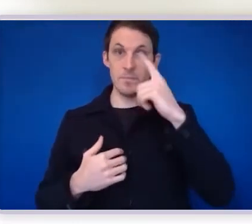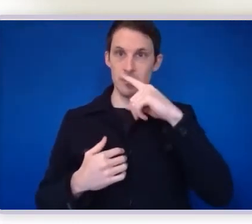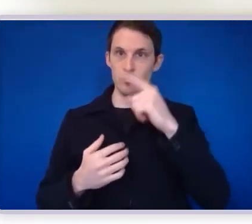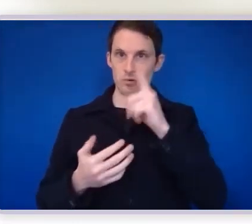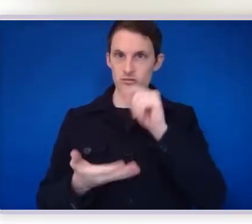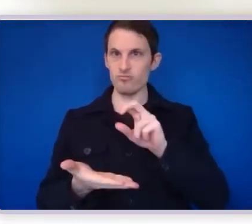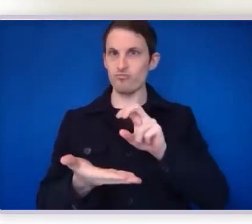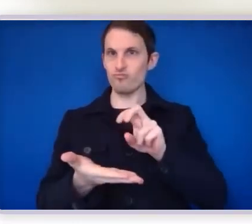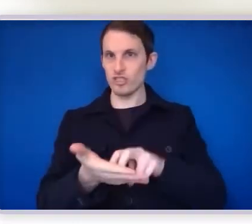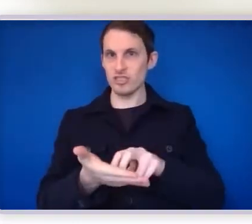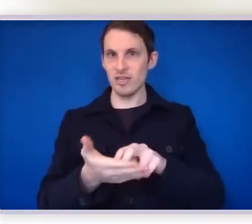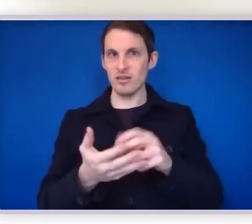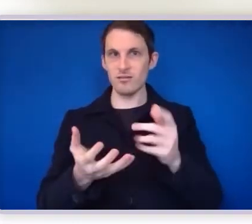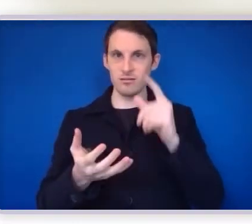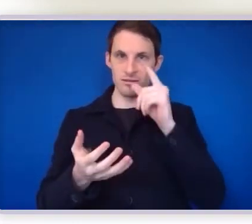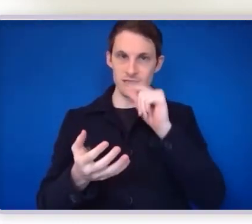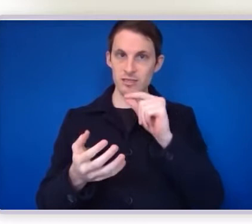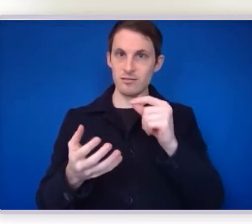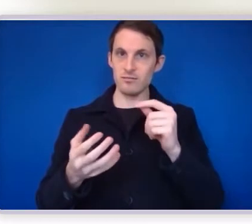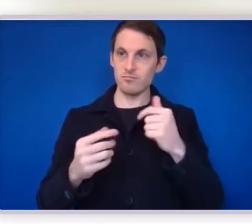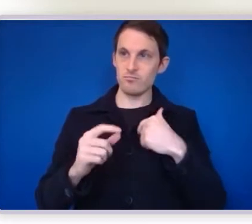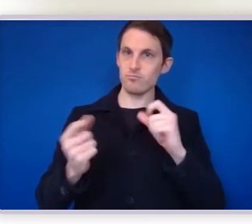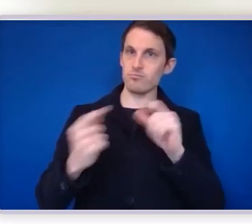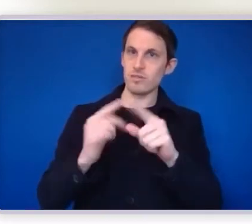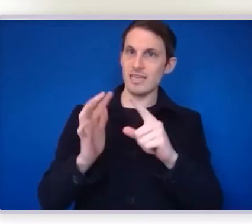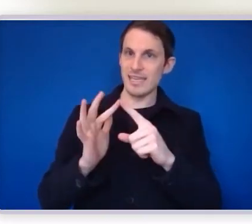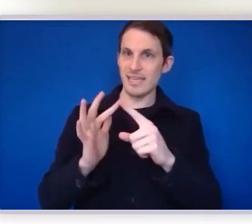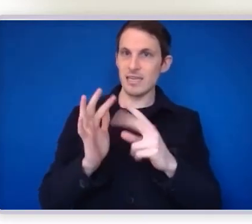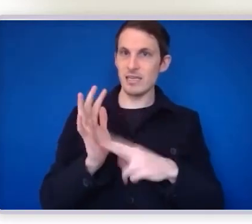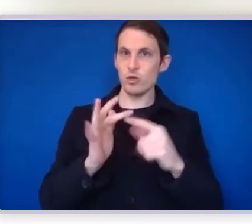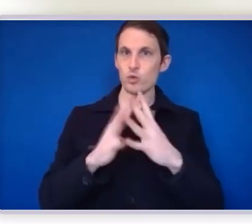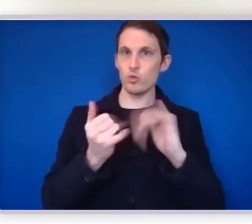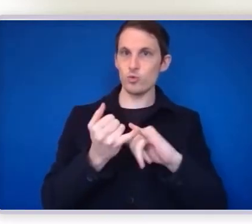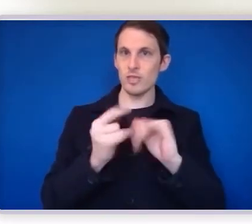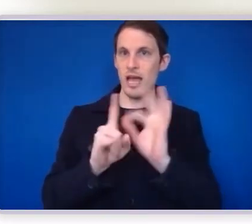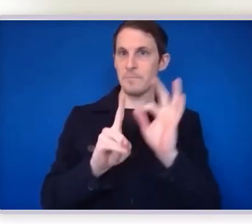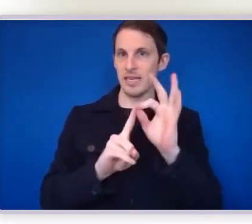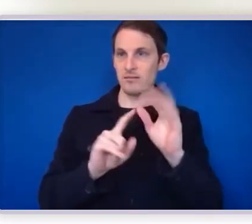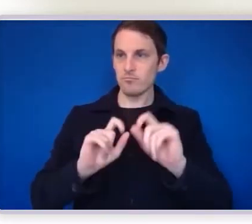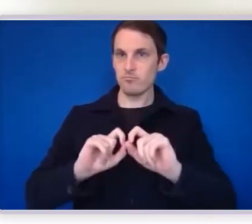our e-news updates, which you can do on our website. I'll give links to that at the end.